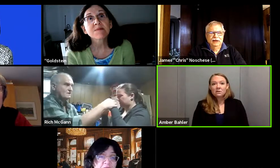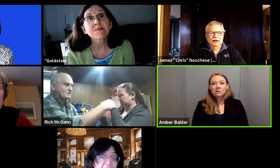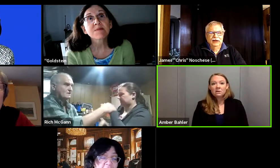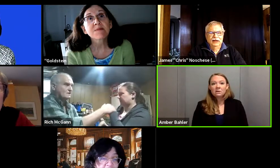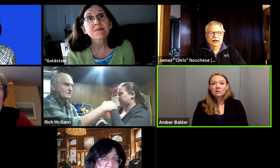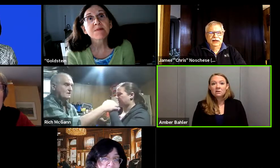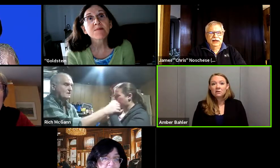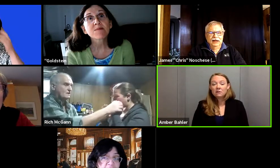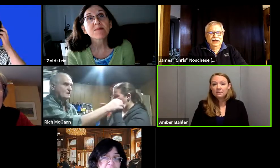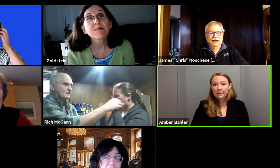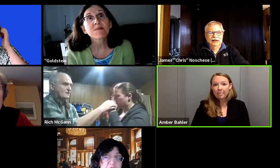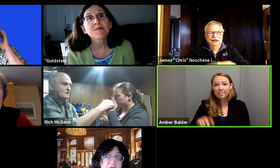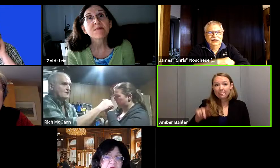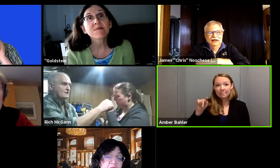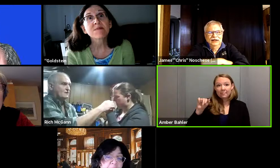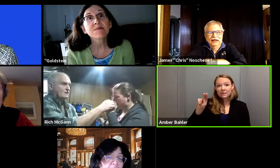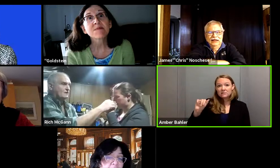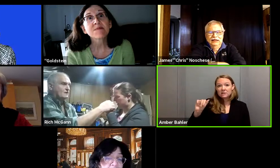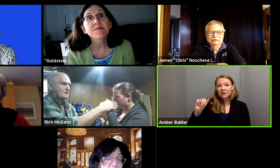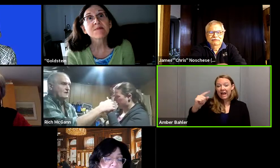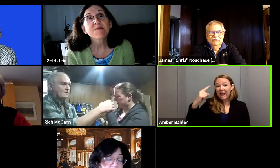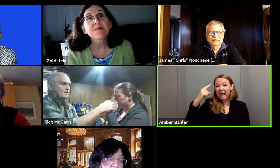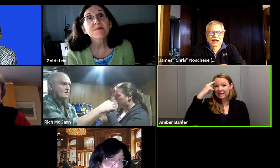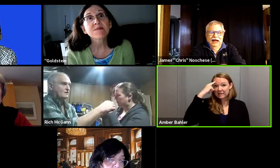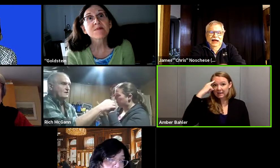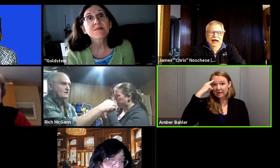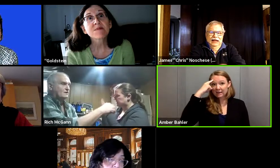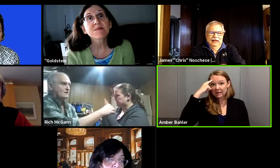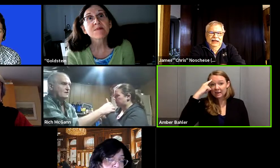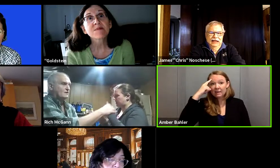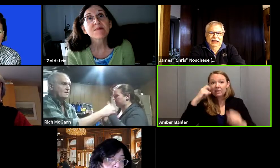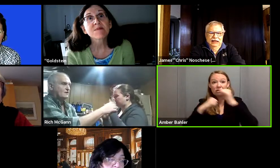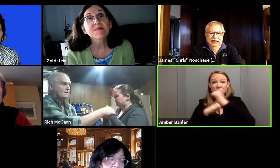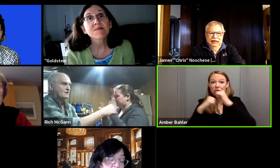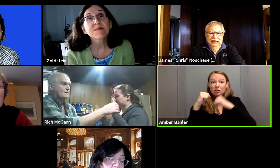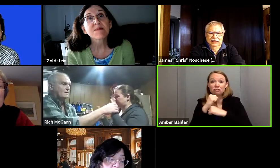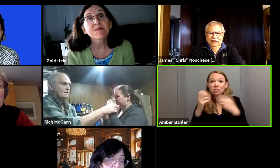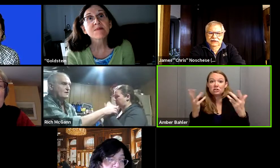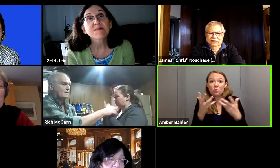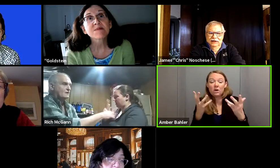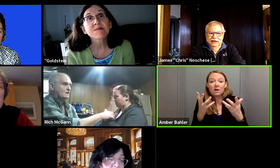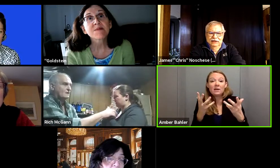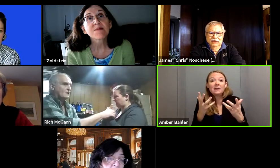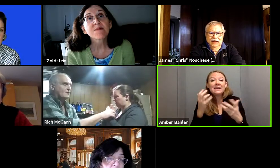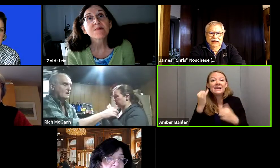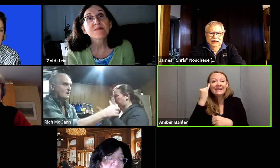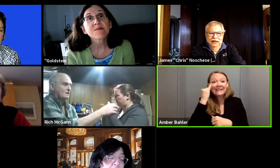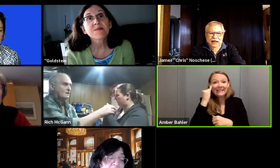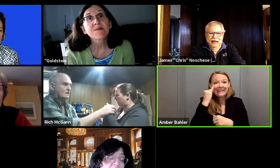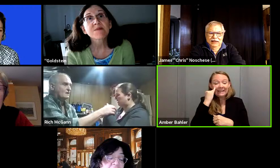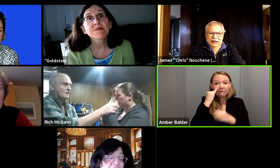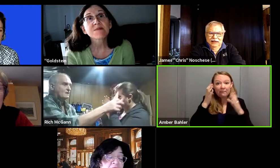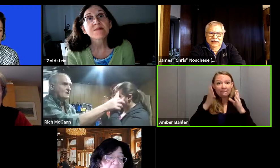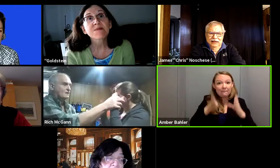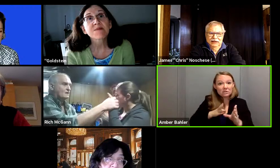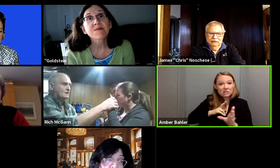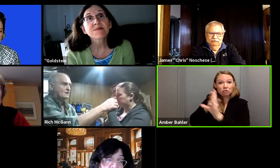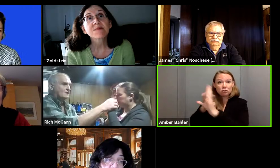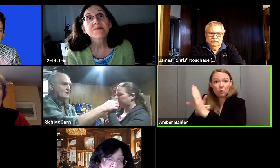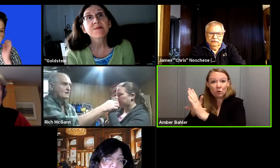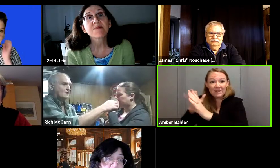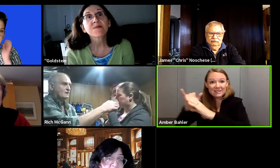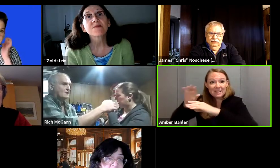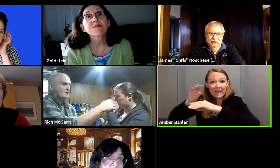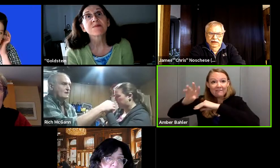I think that how this is structured is whoever joins this advisory council